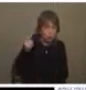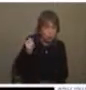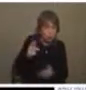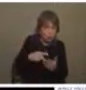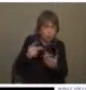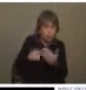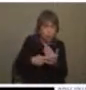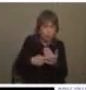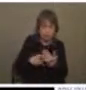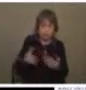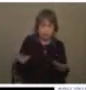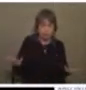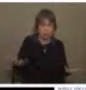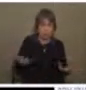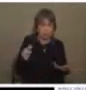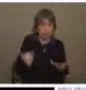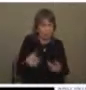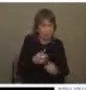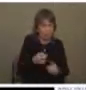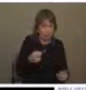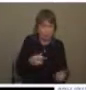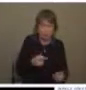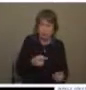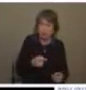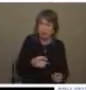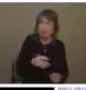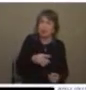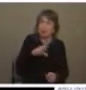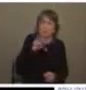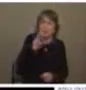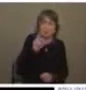Rico has 1.6 million people under poverty.